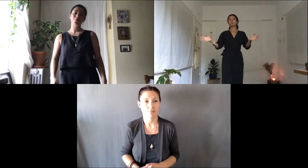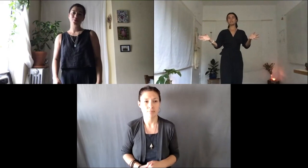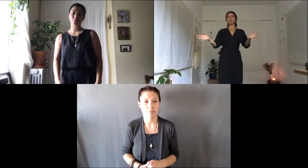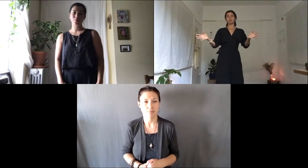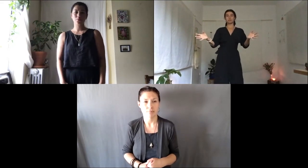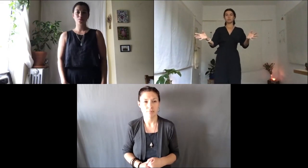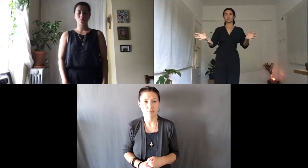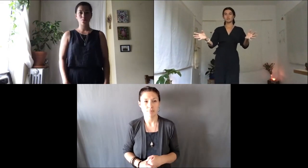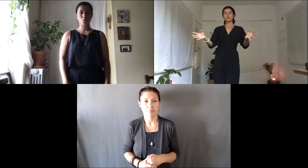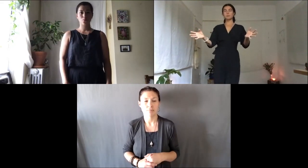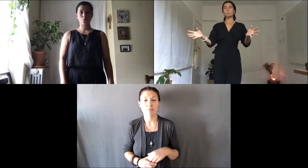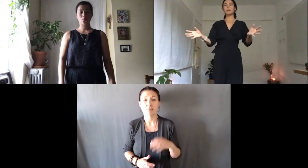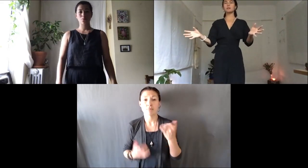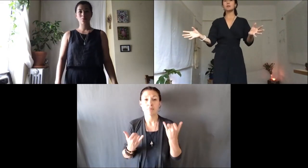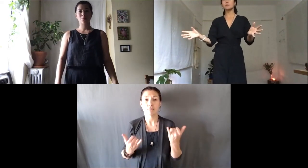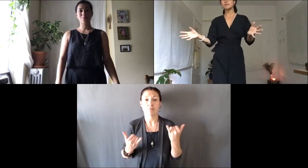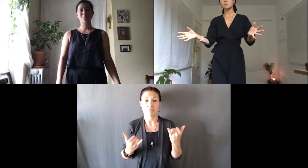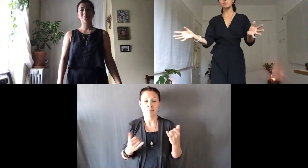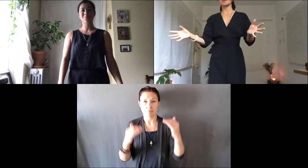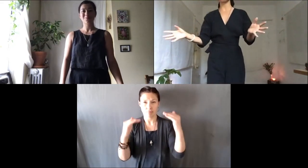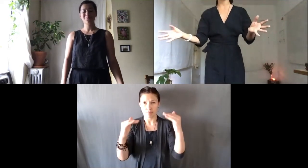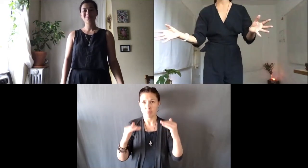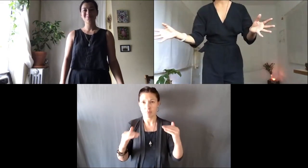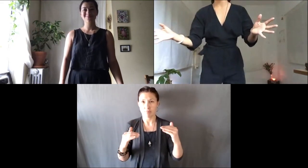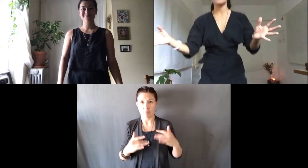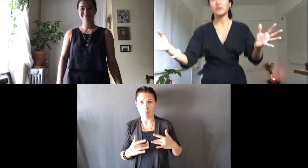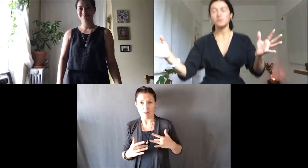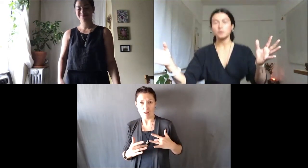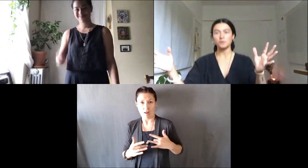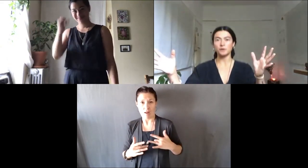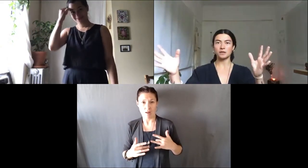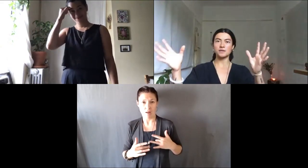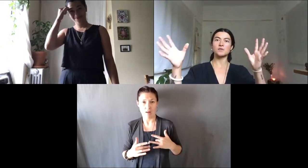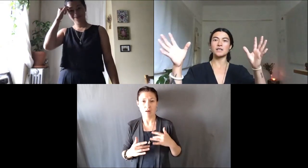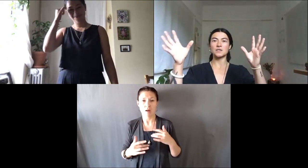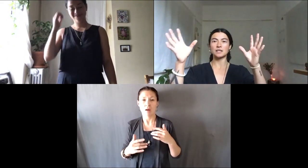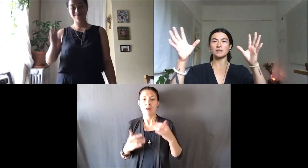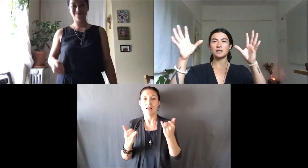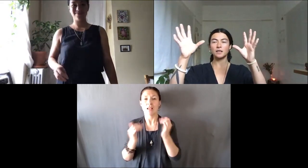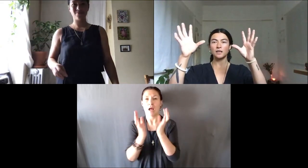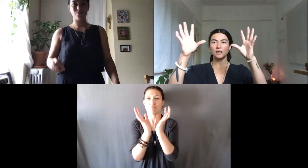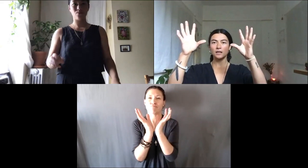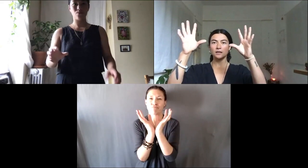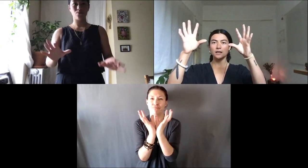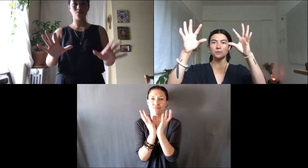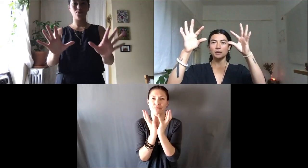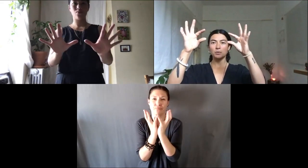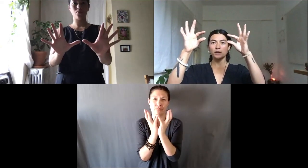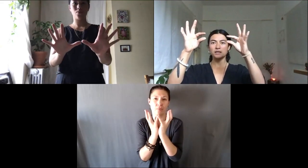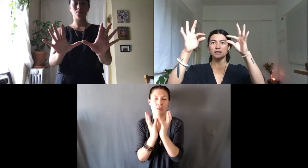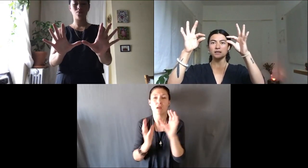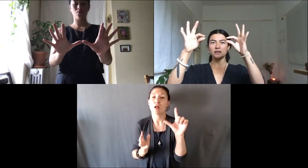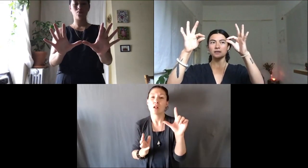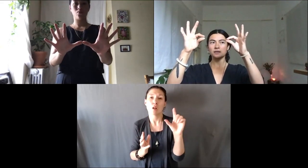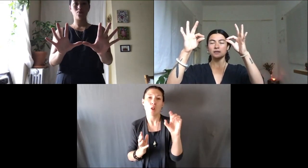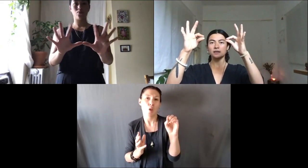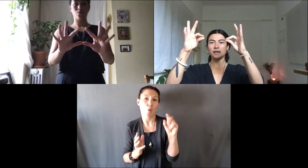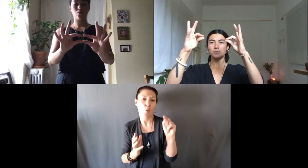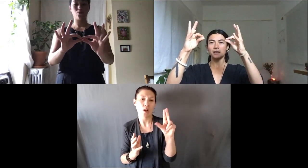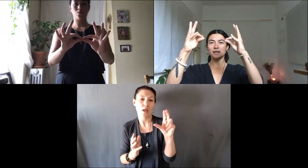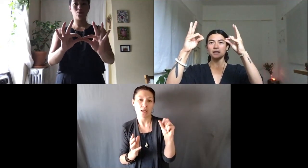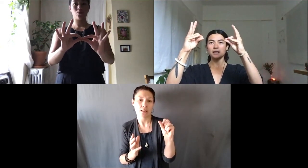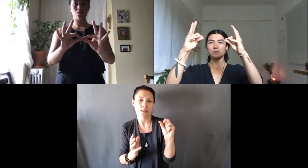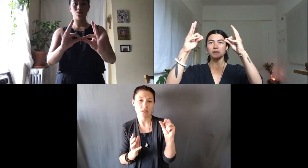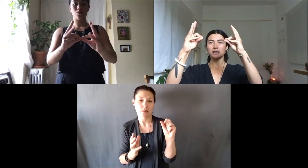So coming together into this lotus mudra, Singha has a very beautiful illustration. Thumb and pointer